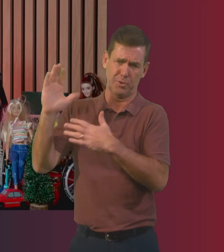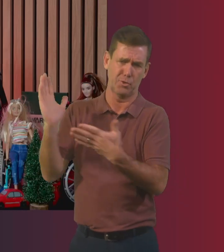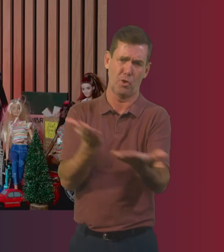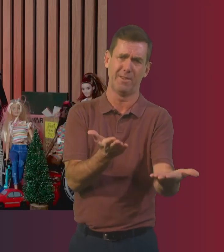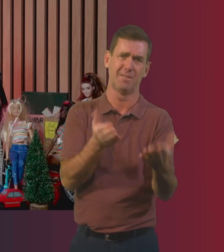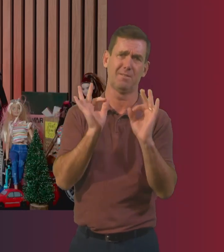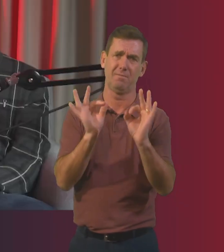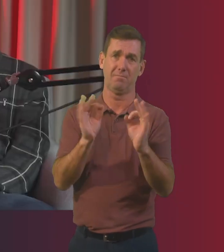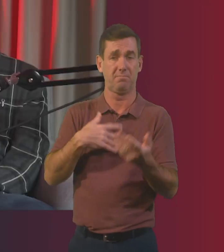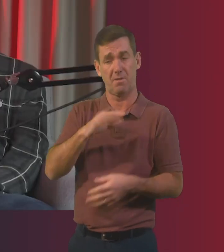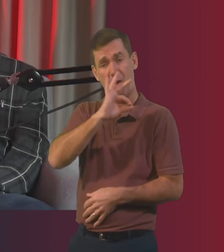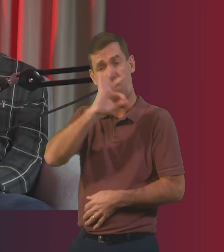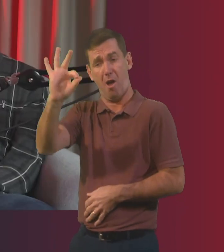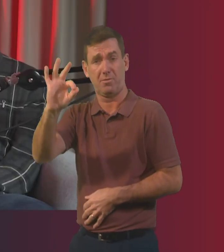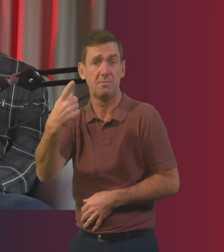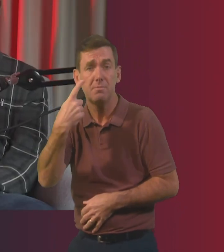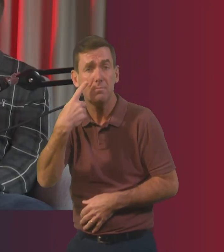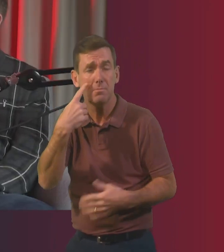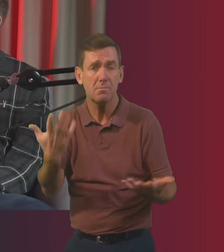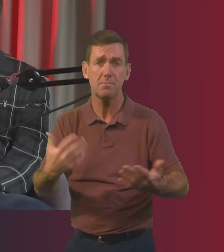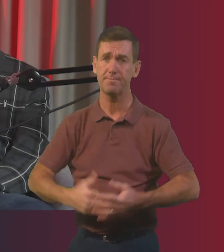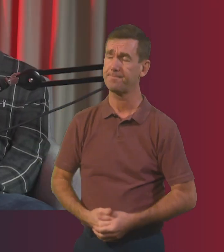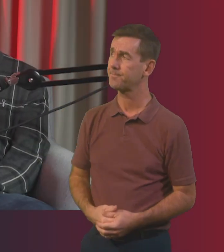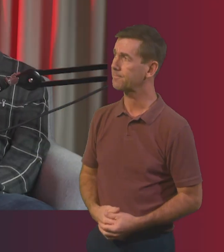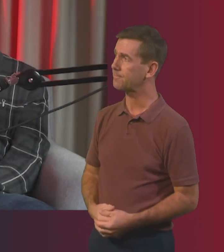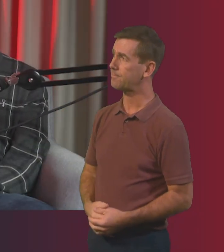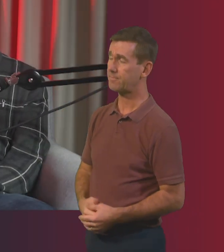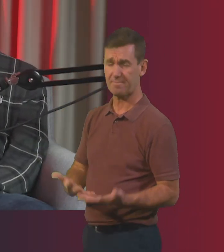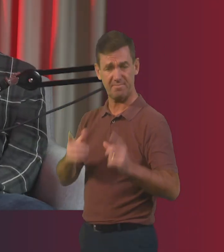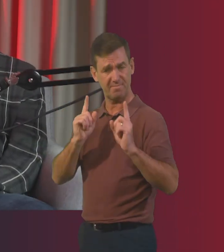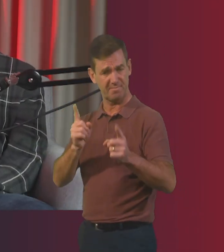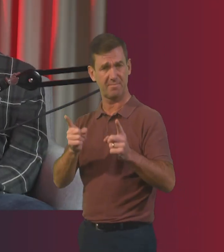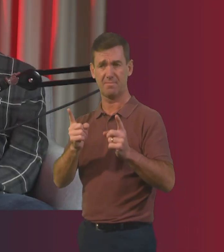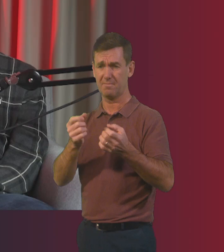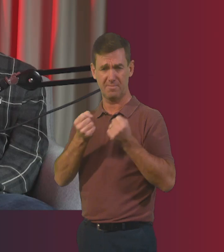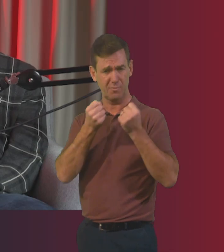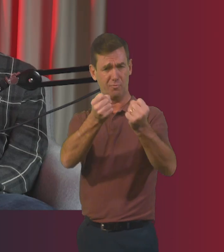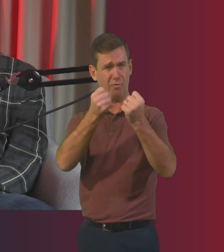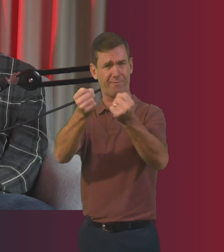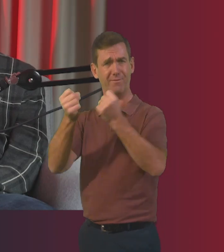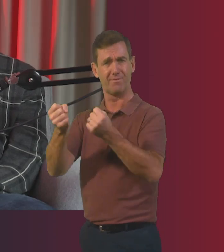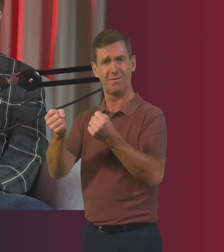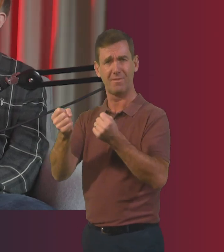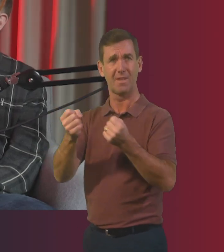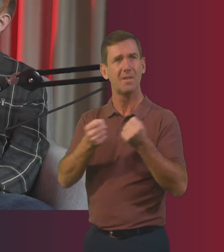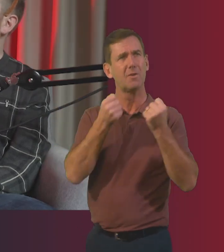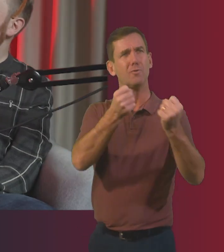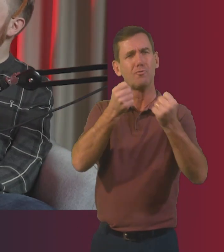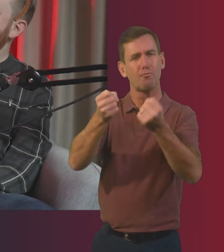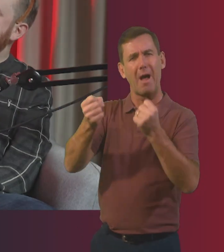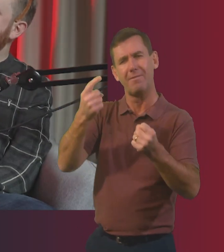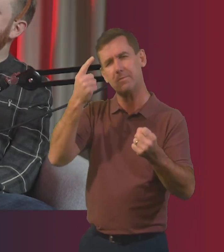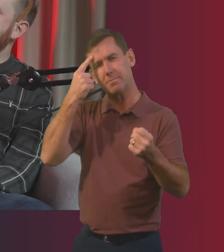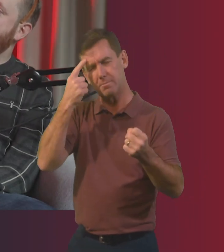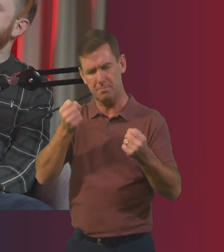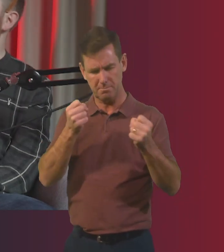said if you don't ask, you don't get. Exactly. Absolutely. Yeah. So give the car a drive, and when you're driving it, look at things like visibility. Like, can you